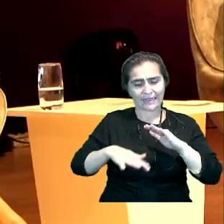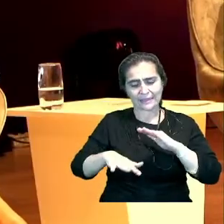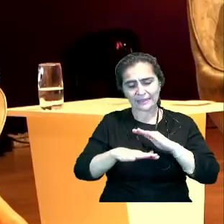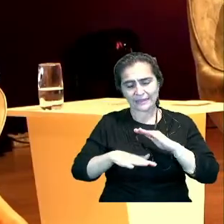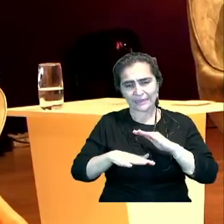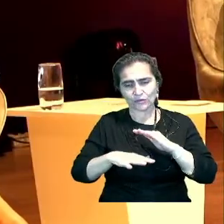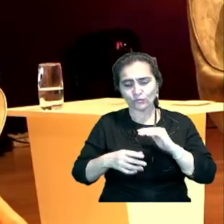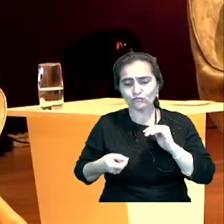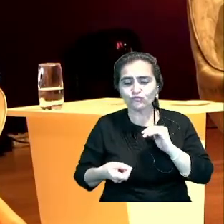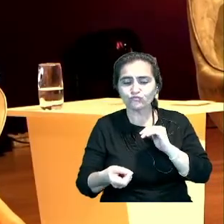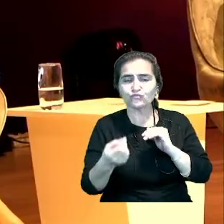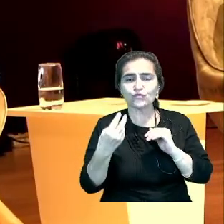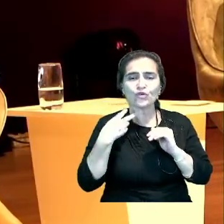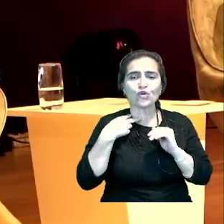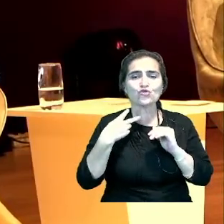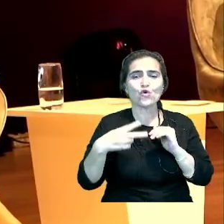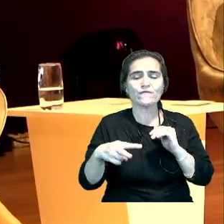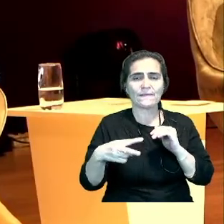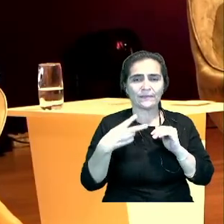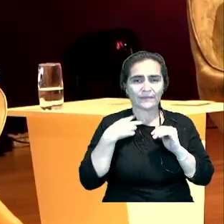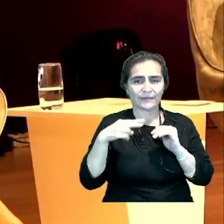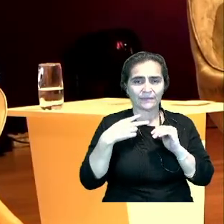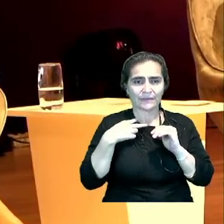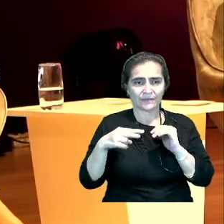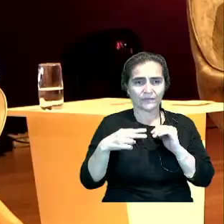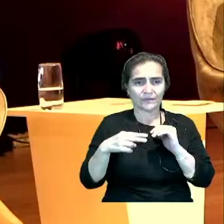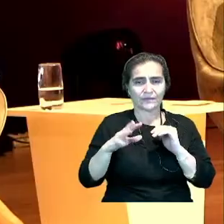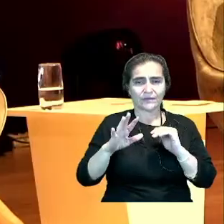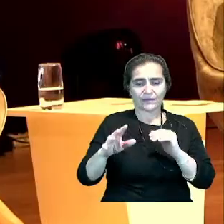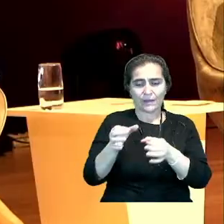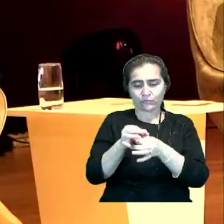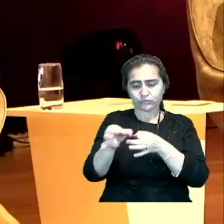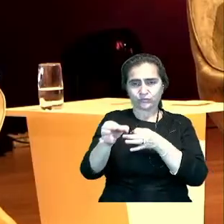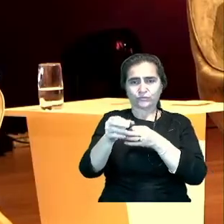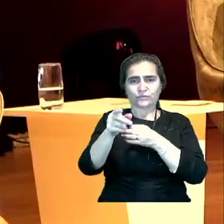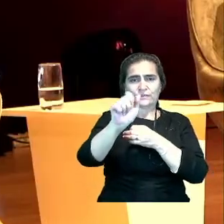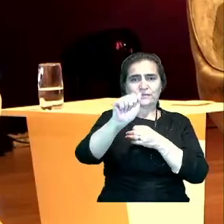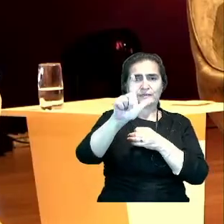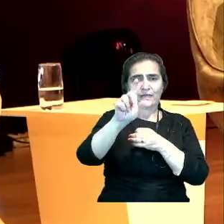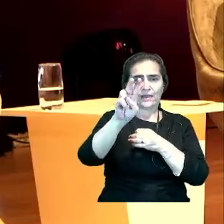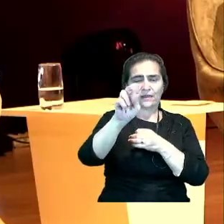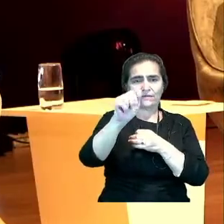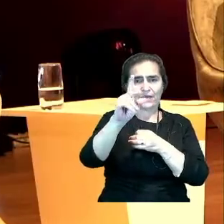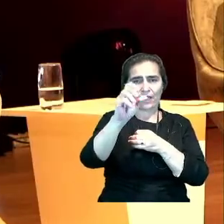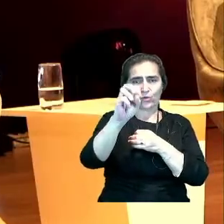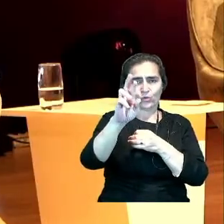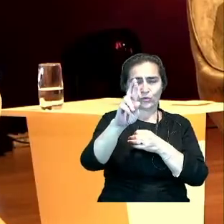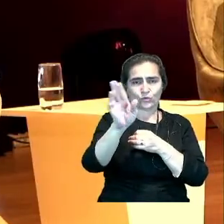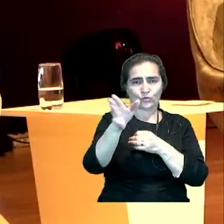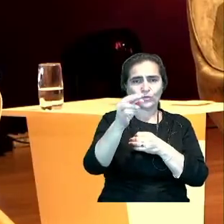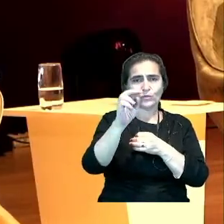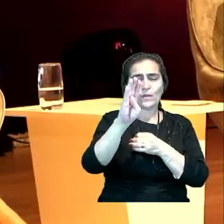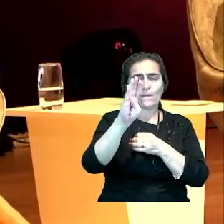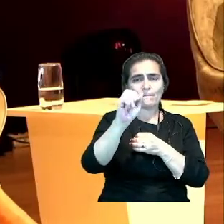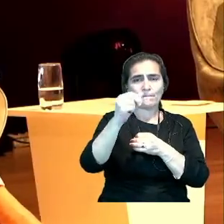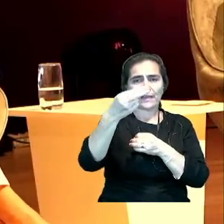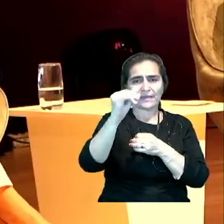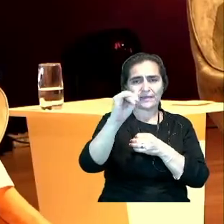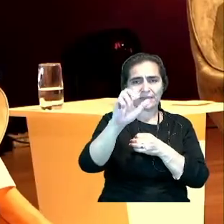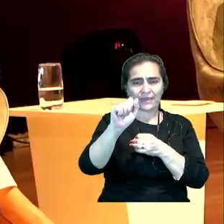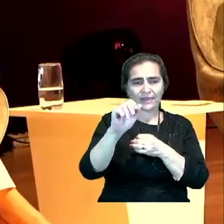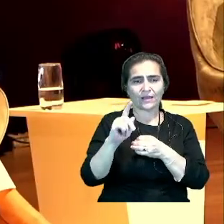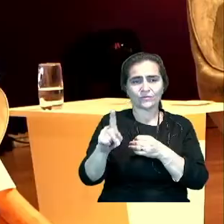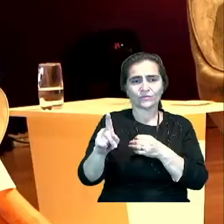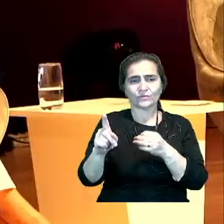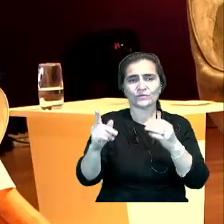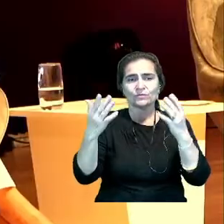strengthen this data intelligence, and we're going to have in Brazil, in a place called Salvador de Bahia,